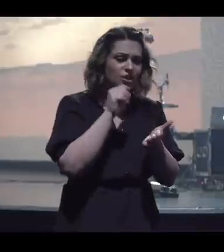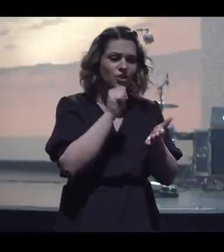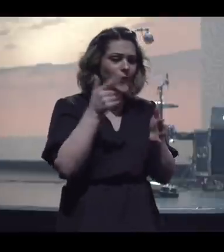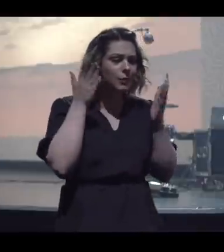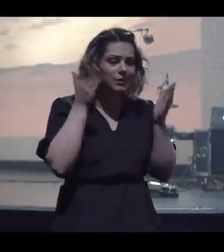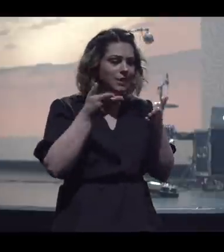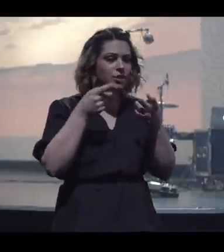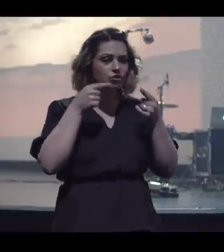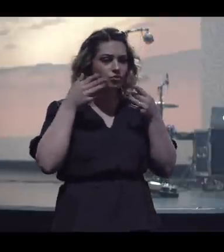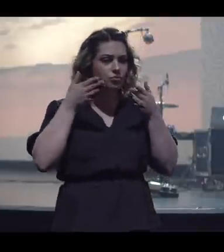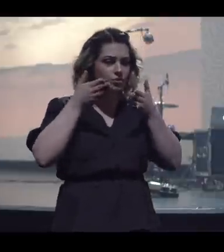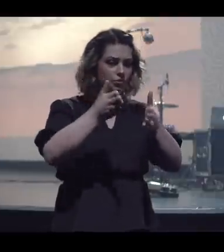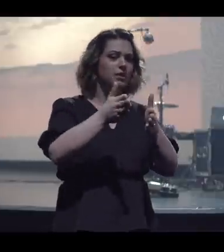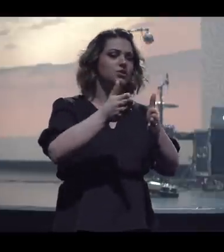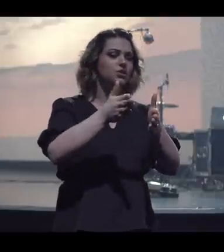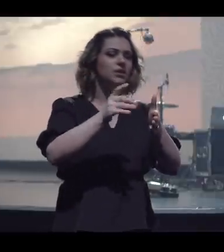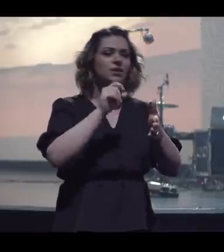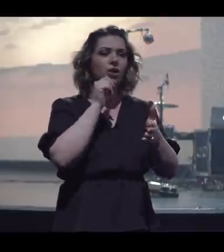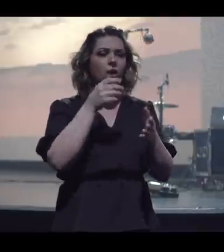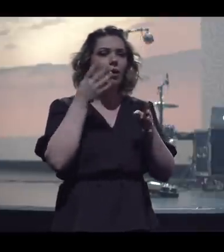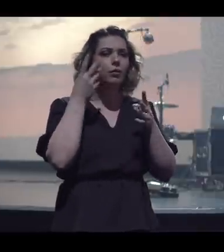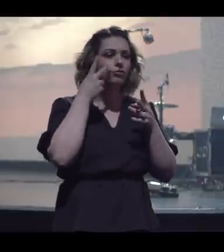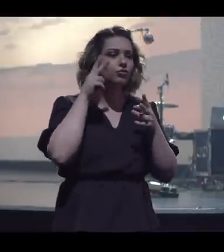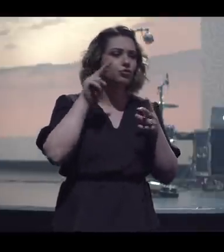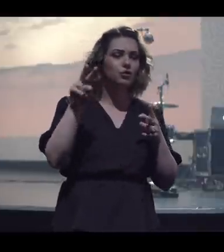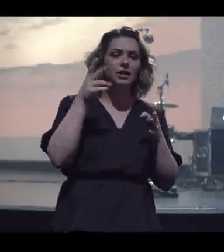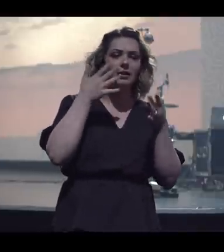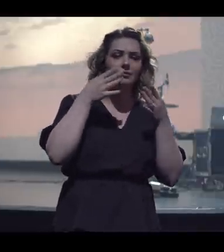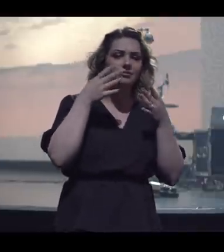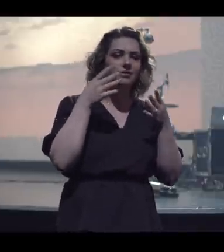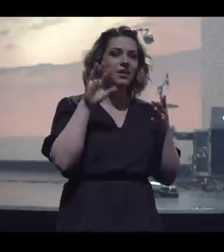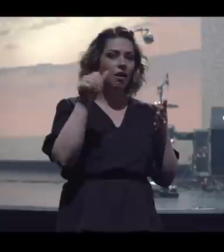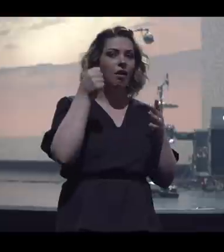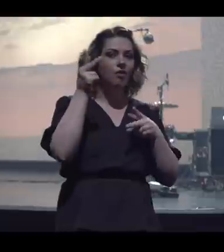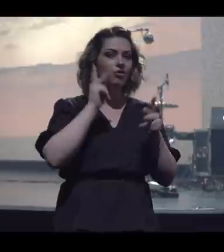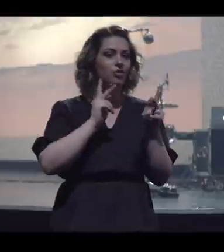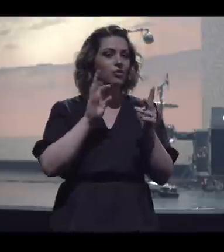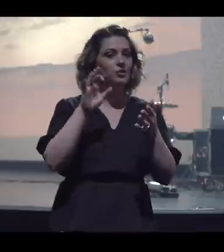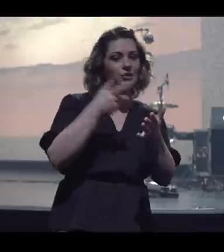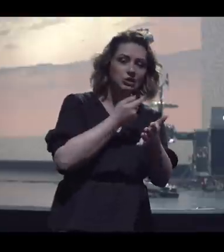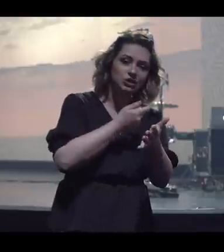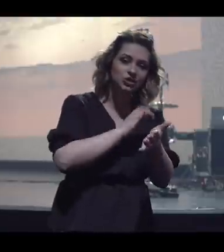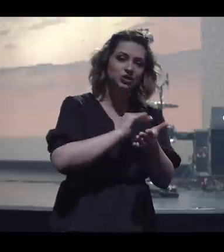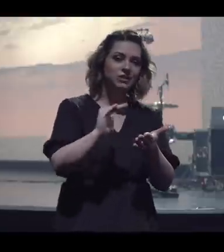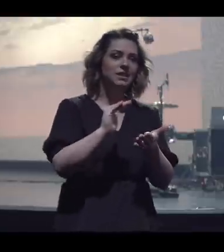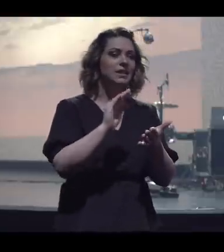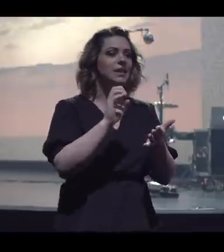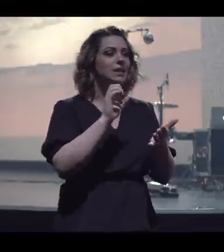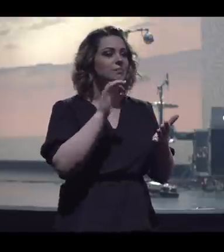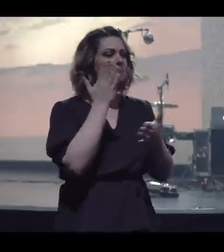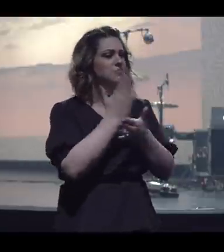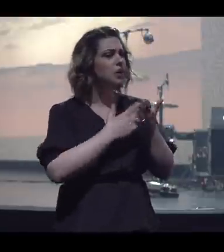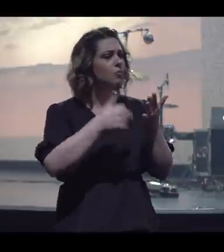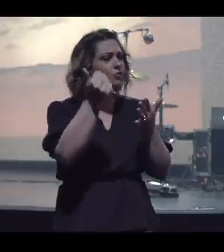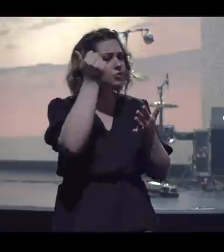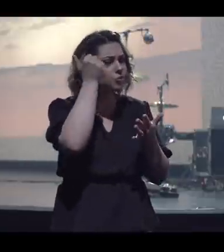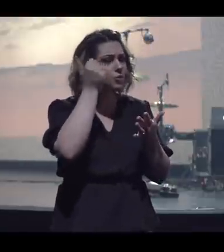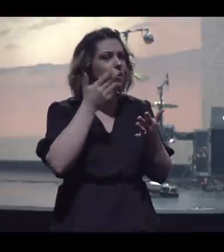paying no attention to the sheep around them or their surroundings. Some sheep are so dumb, they'll just graze and like walk off a